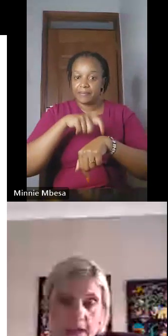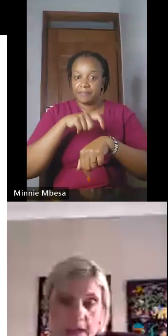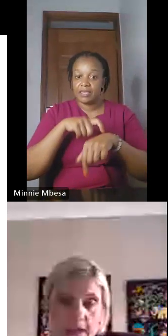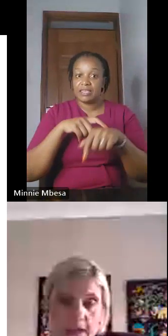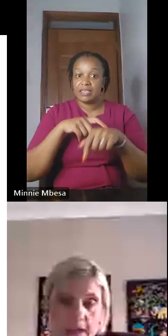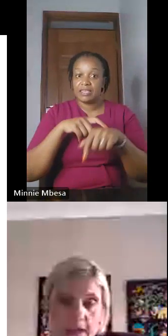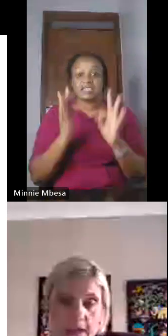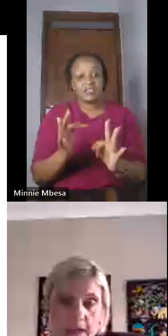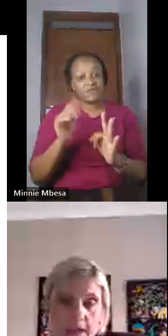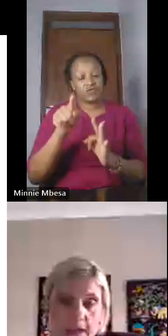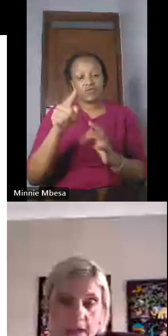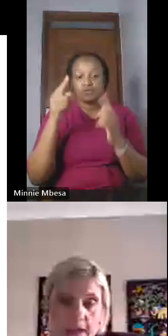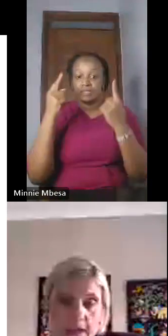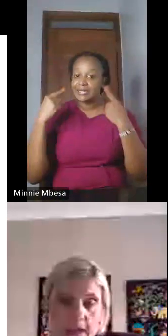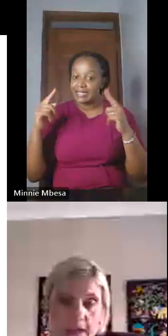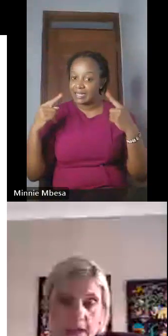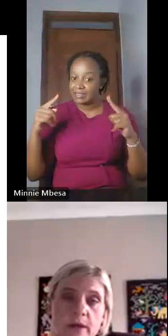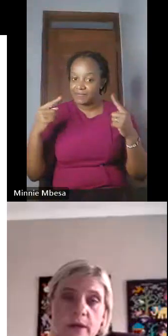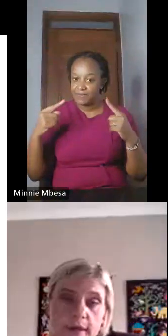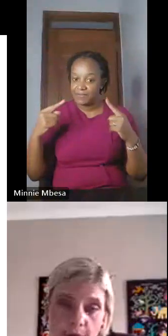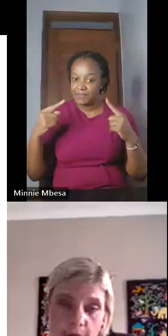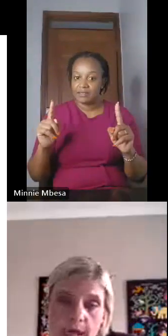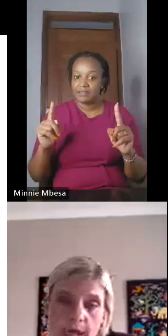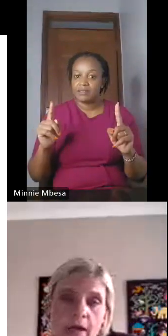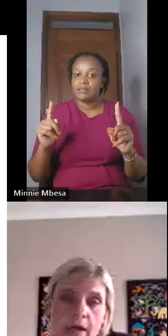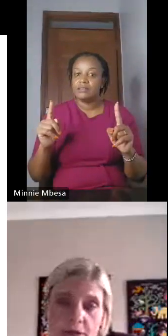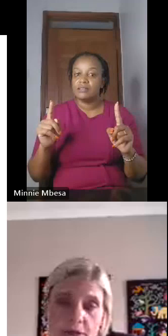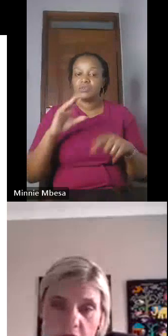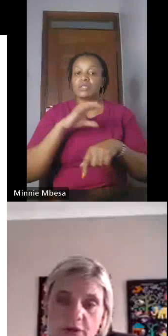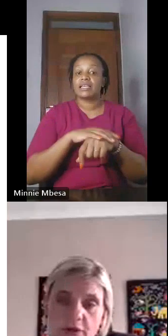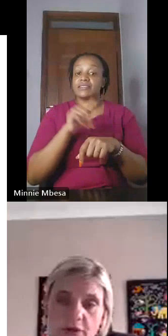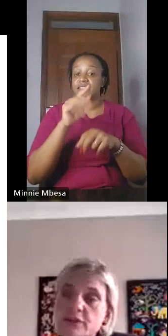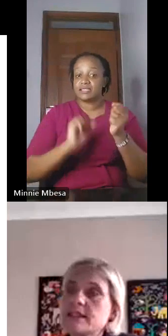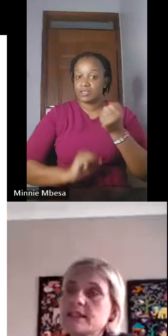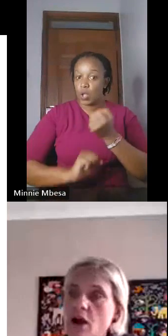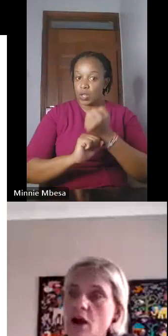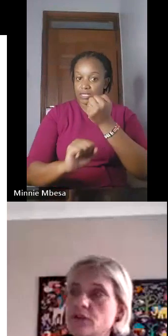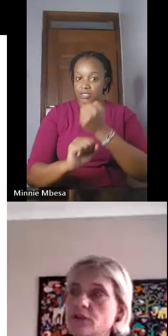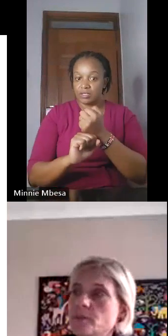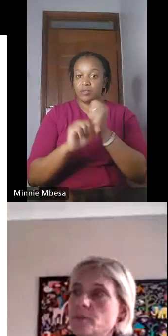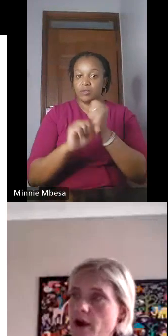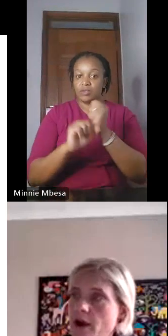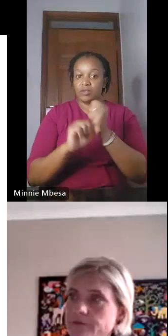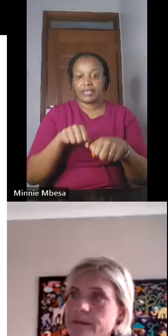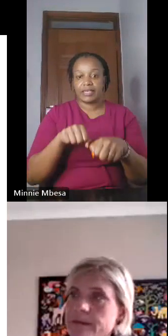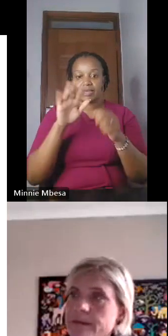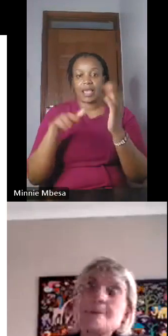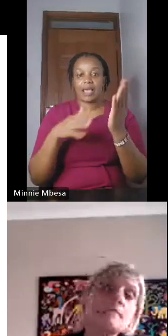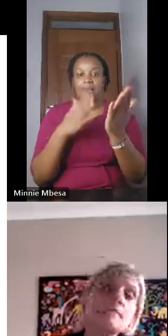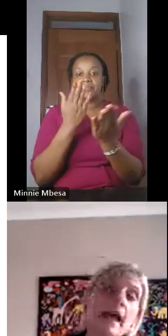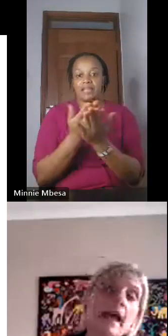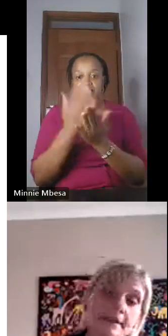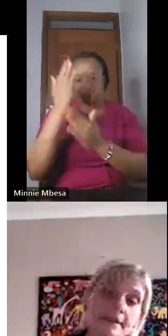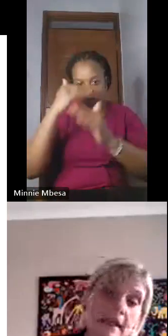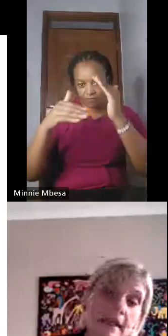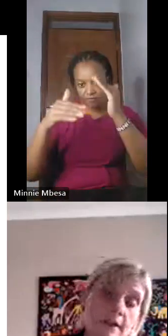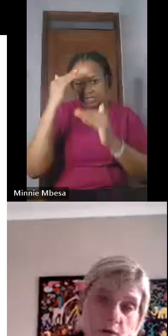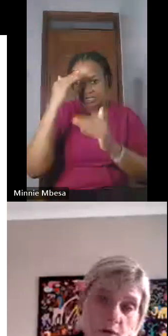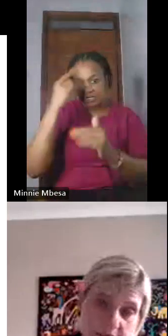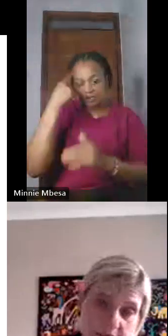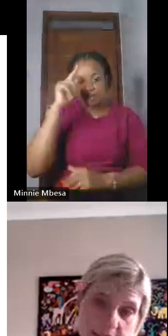successfully offered an Australia Award scholarship, we will apply to the university on your behalf.